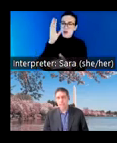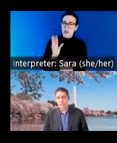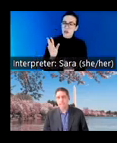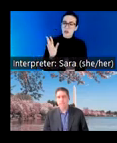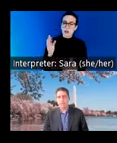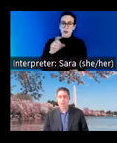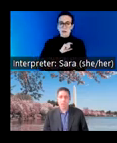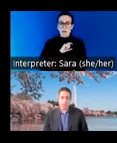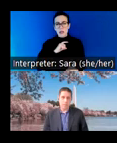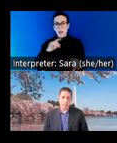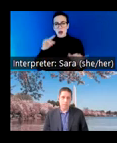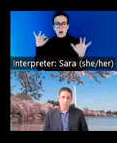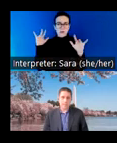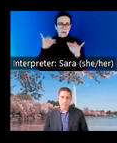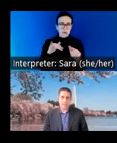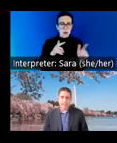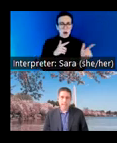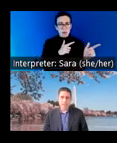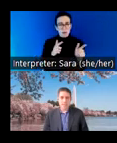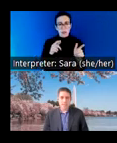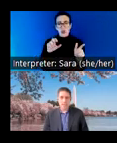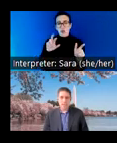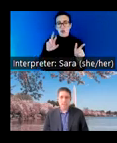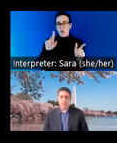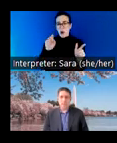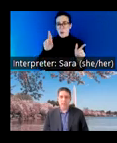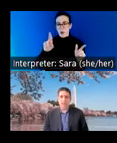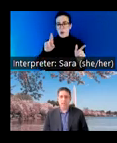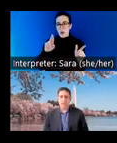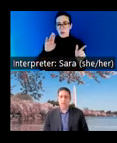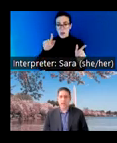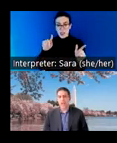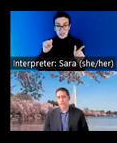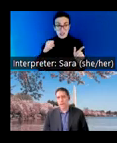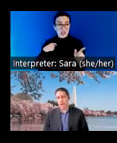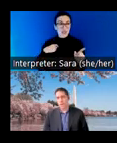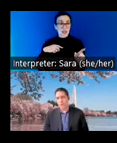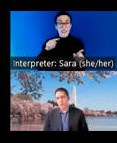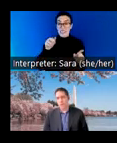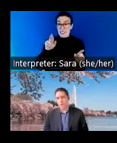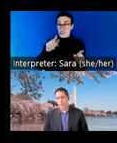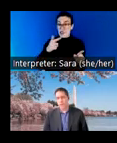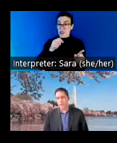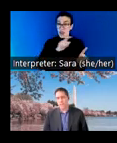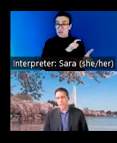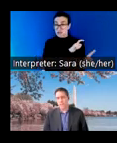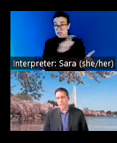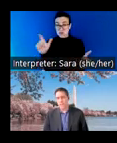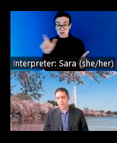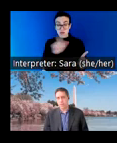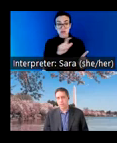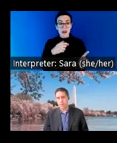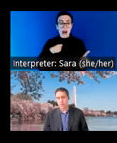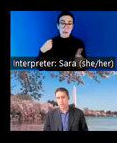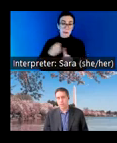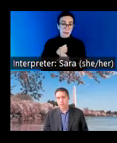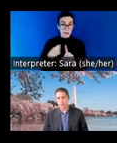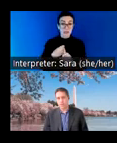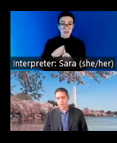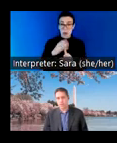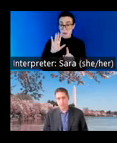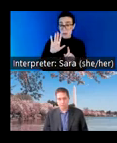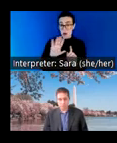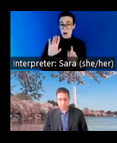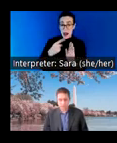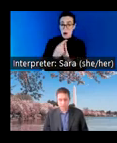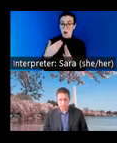tear gassed, shot with rubber bullets, and beaten about a half an hour before then President Trump spoke at a